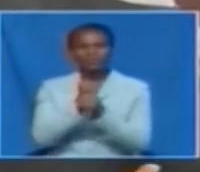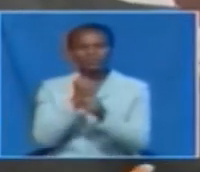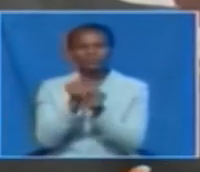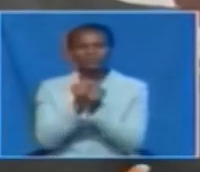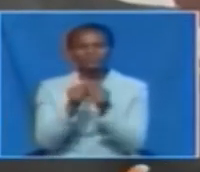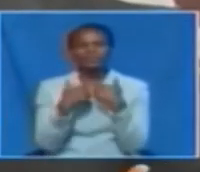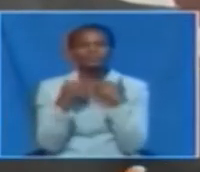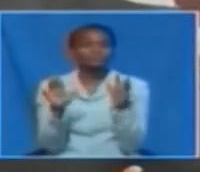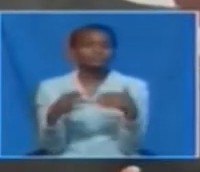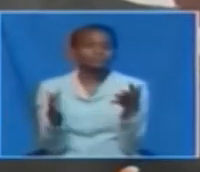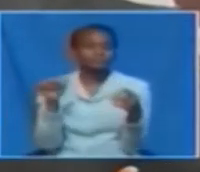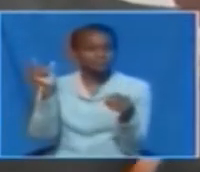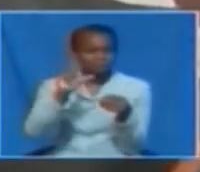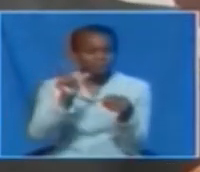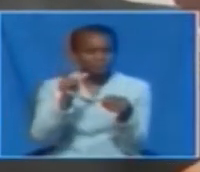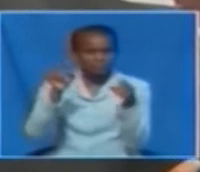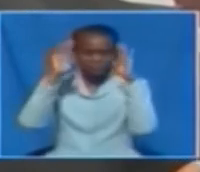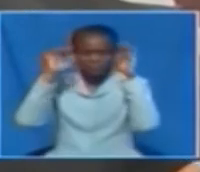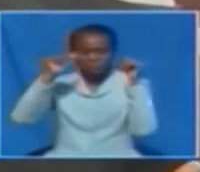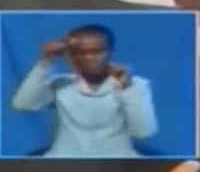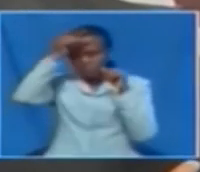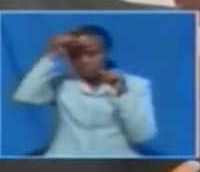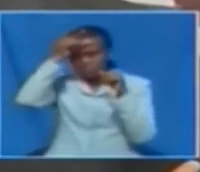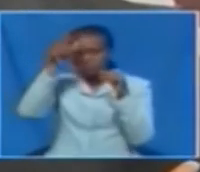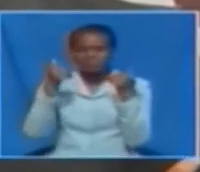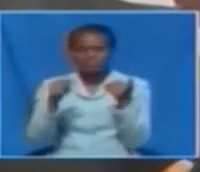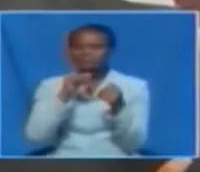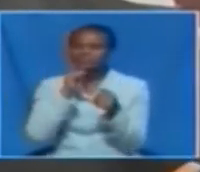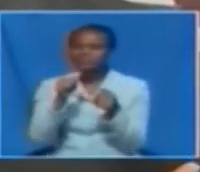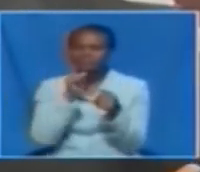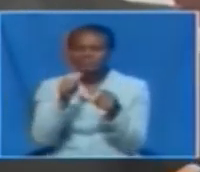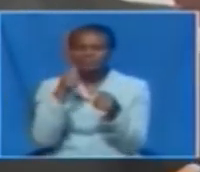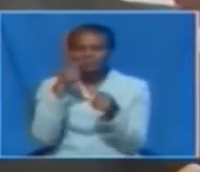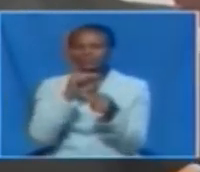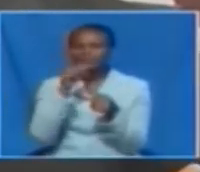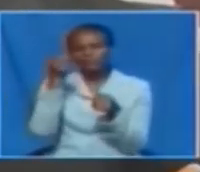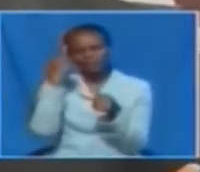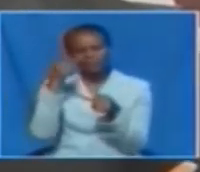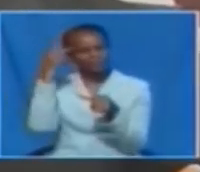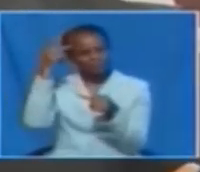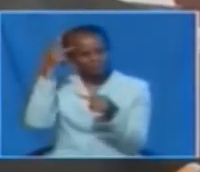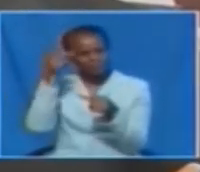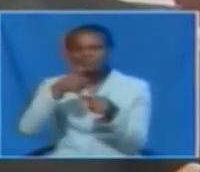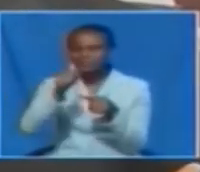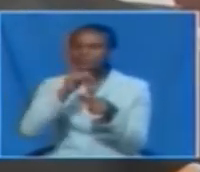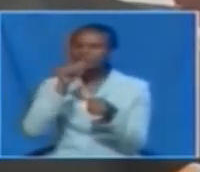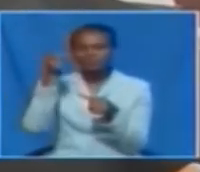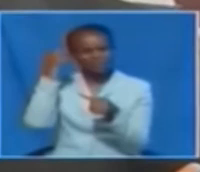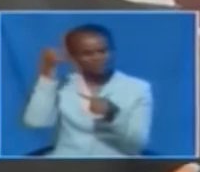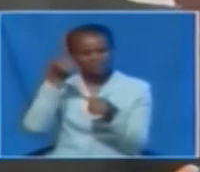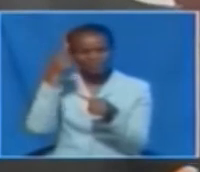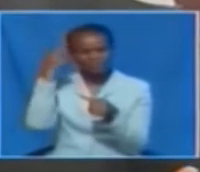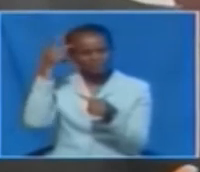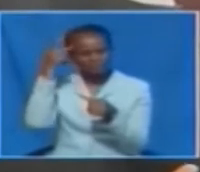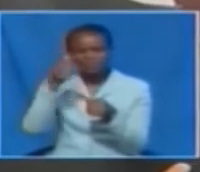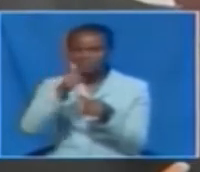was nothing in MMD, President Lungu is not somebody who does not understand politics. He does understand politics. He